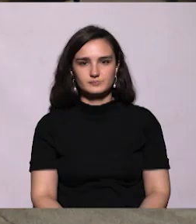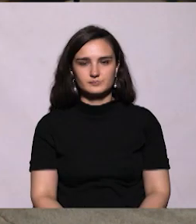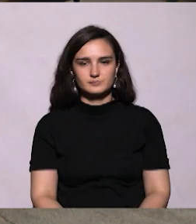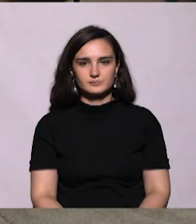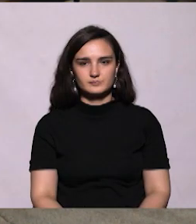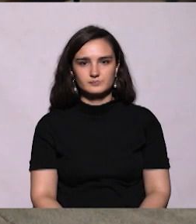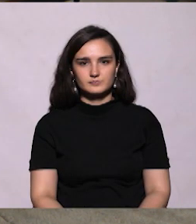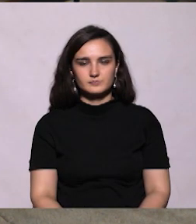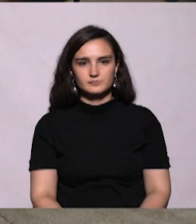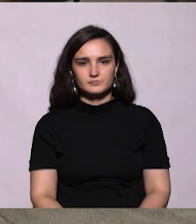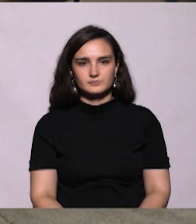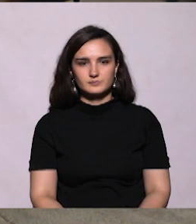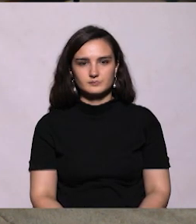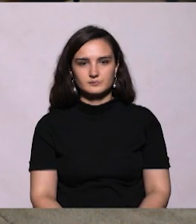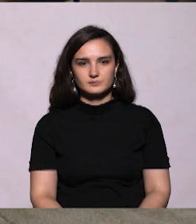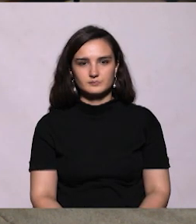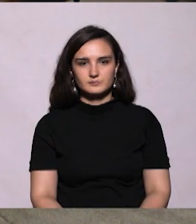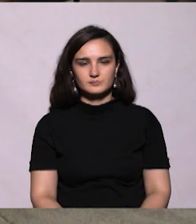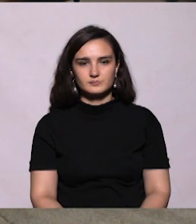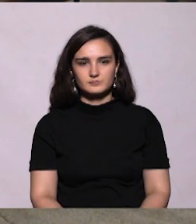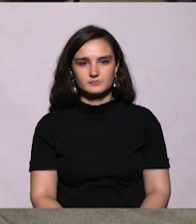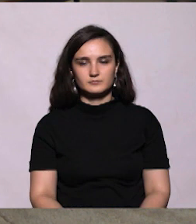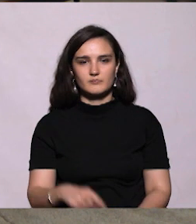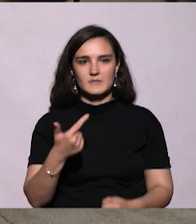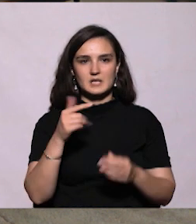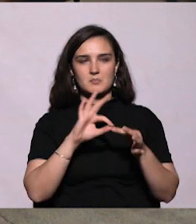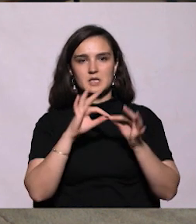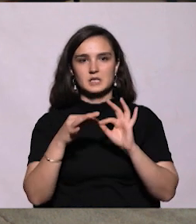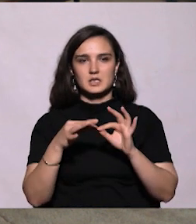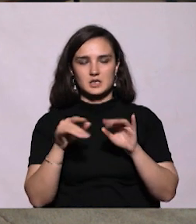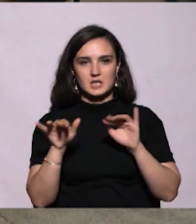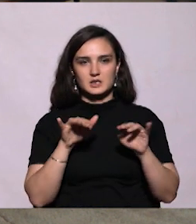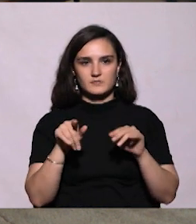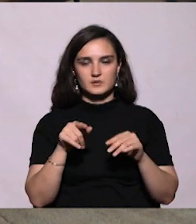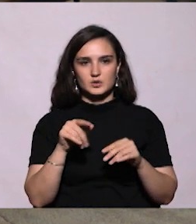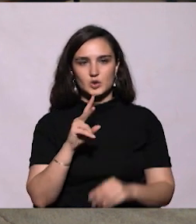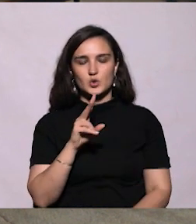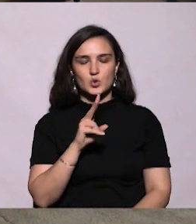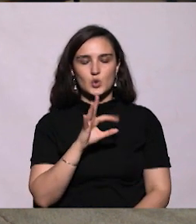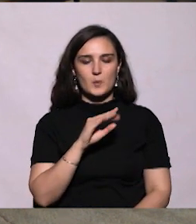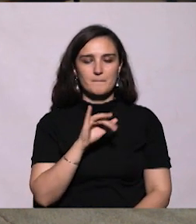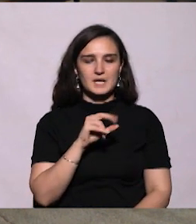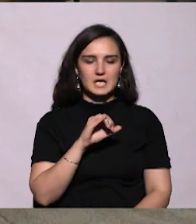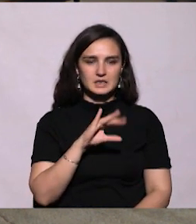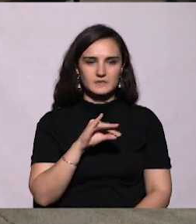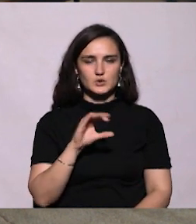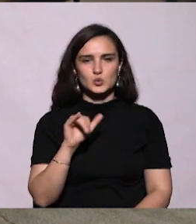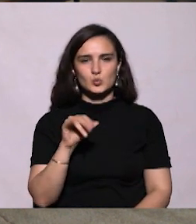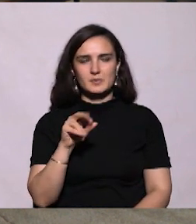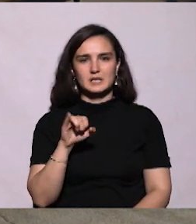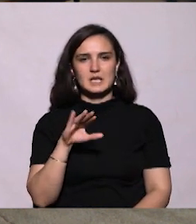And now, let's move on to our grammar activity in which we will discuss comparative and superlative